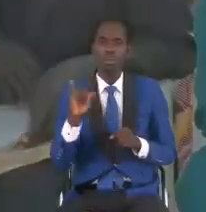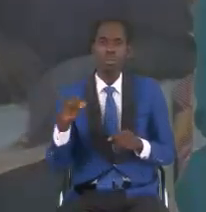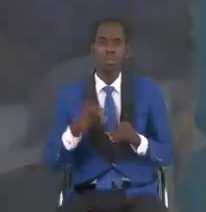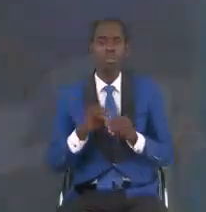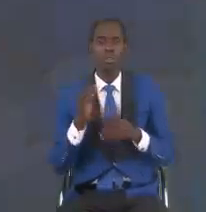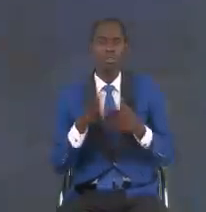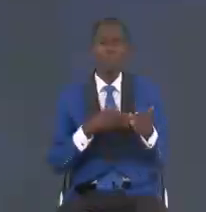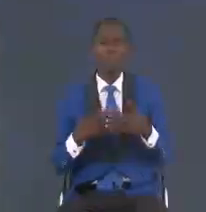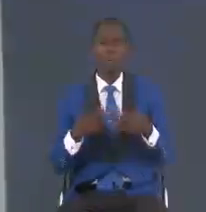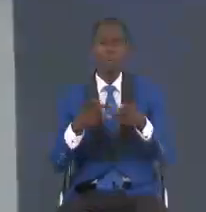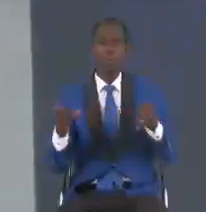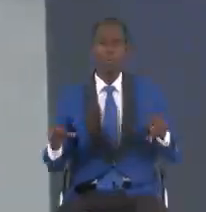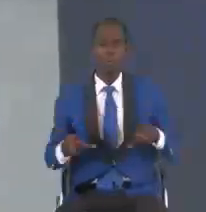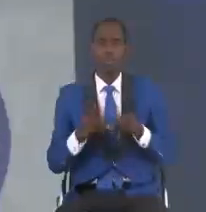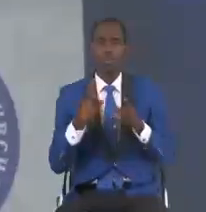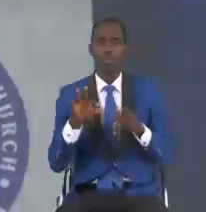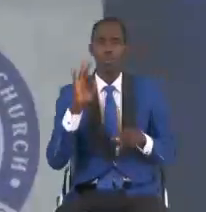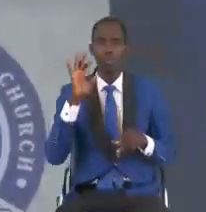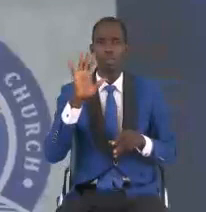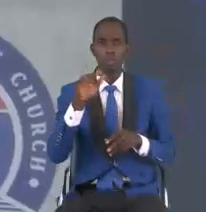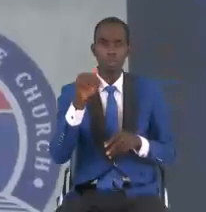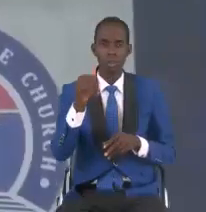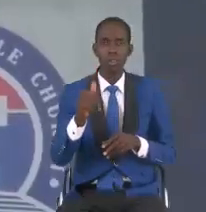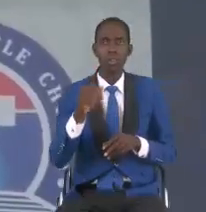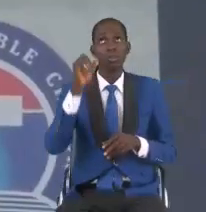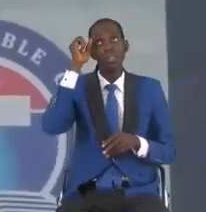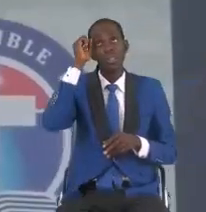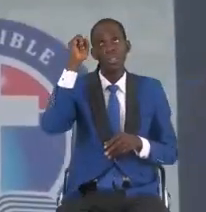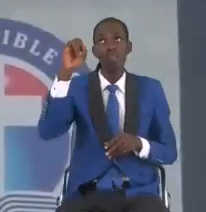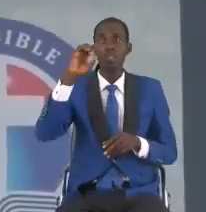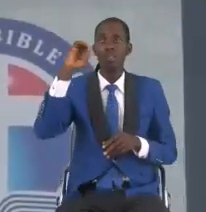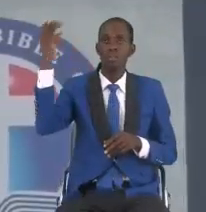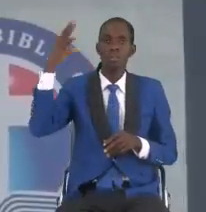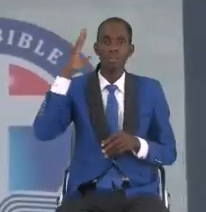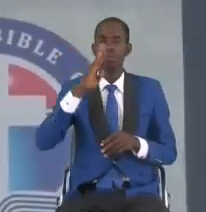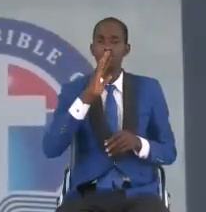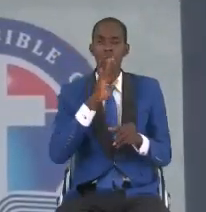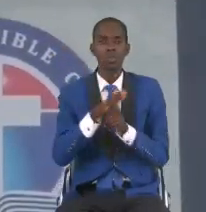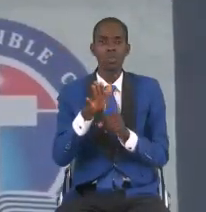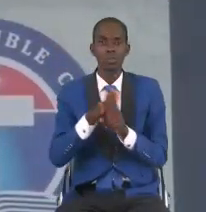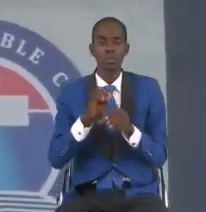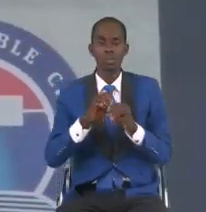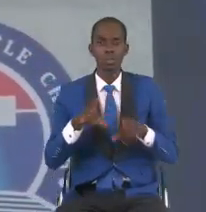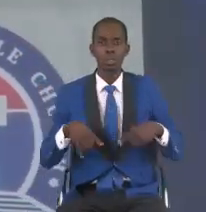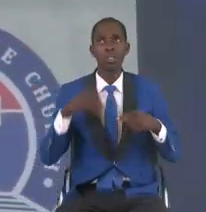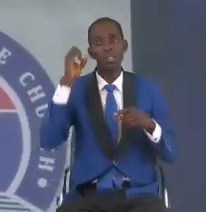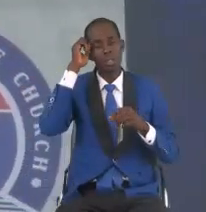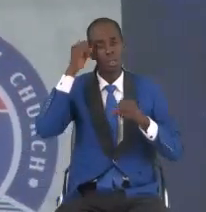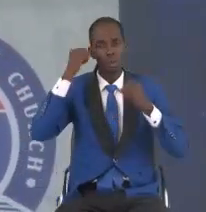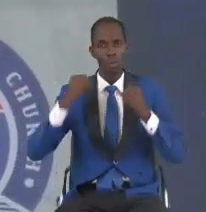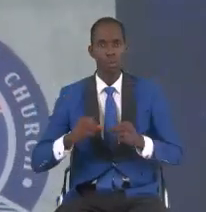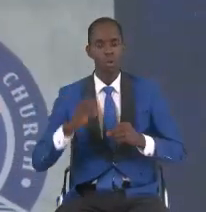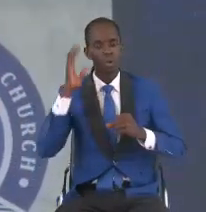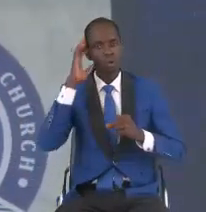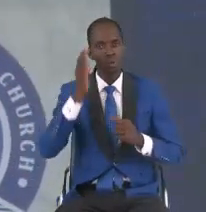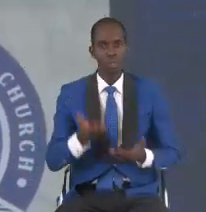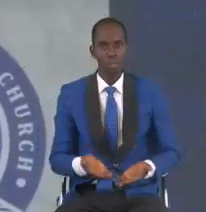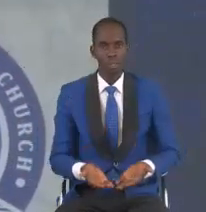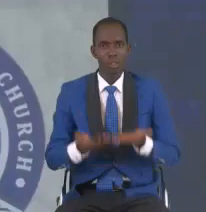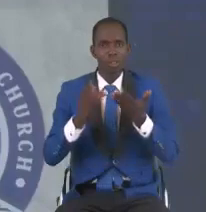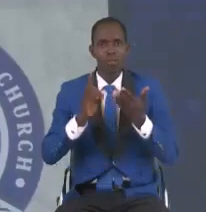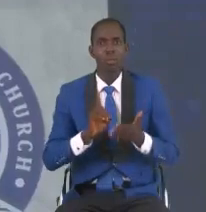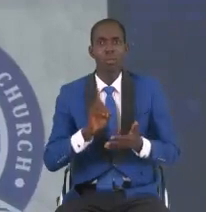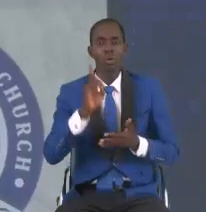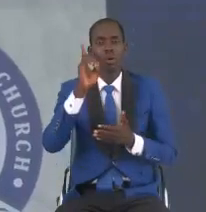find yourself, His grace will be sufficient in your life. His power will uphold you unto the